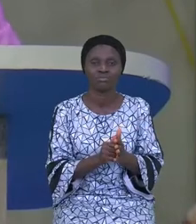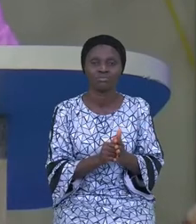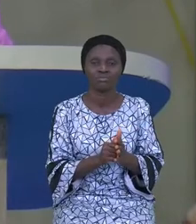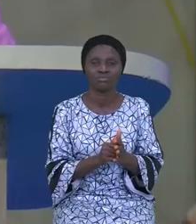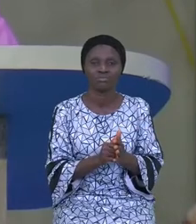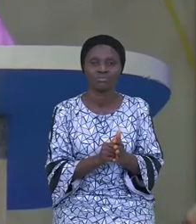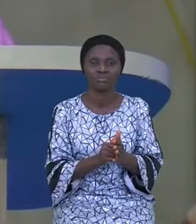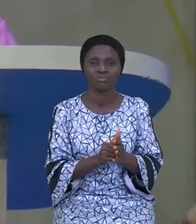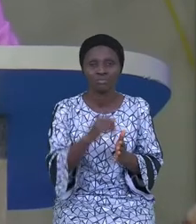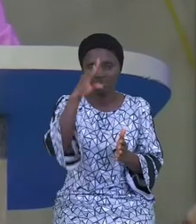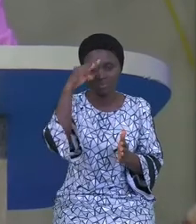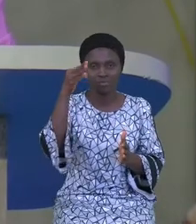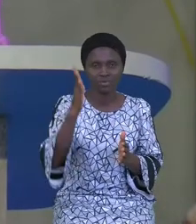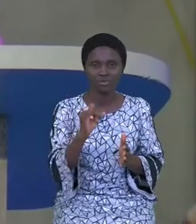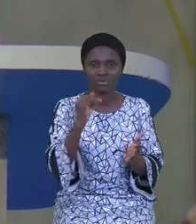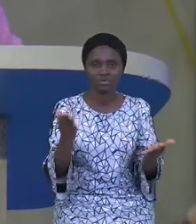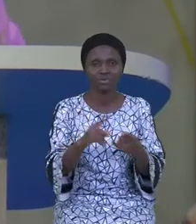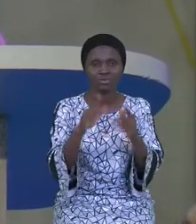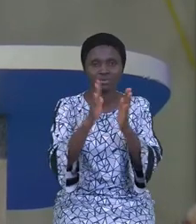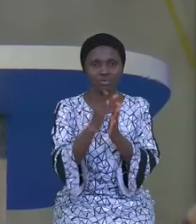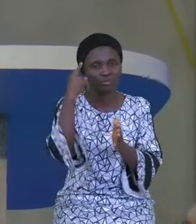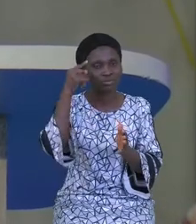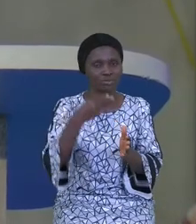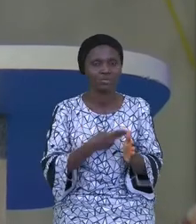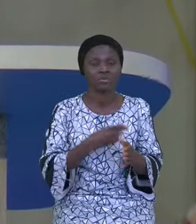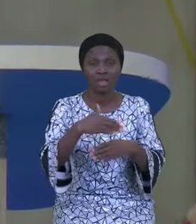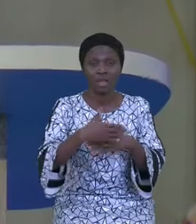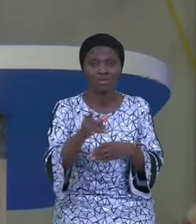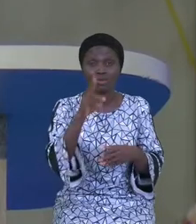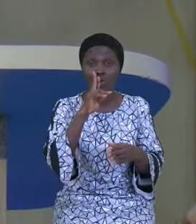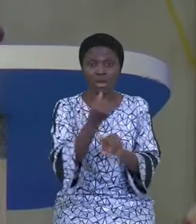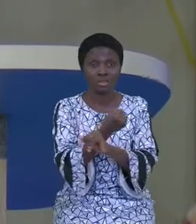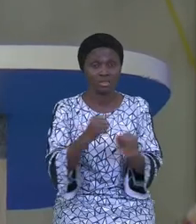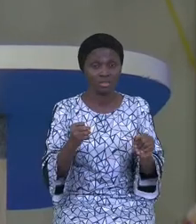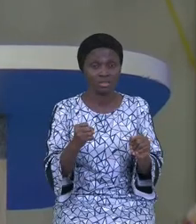pray. Because after you are saved, after your